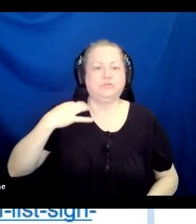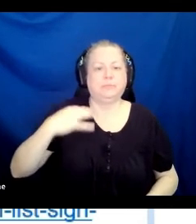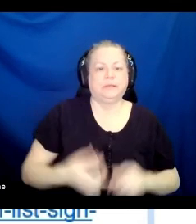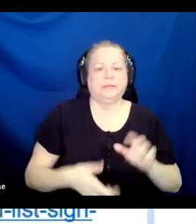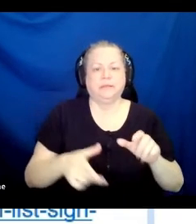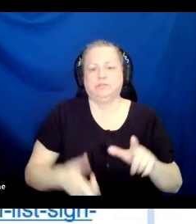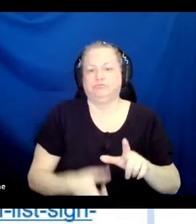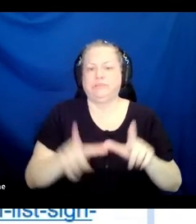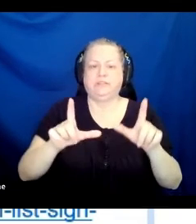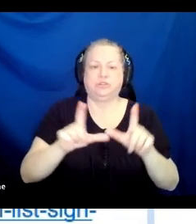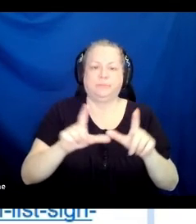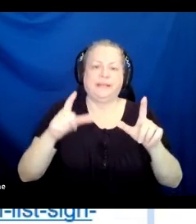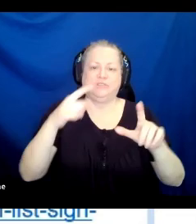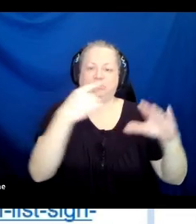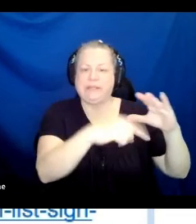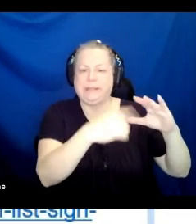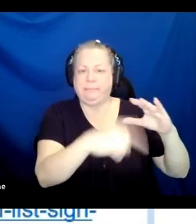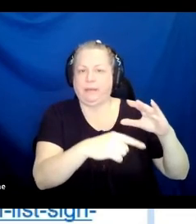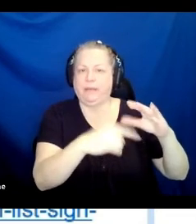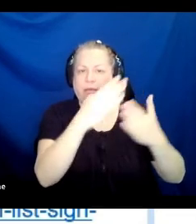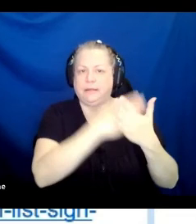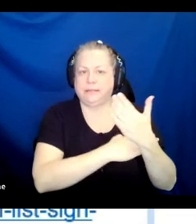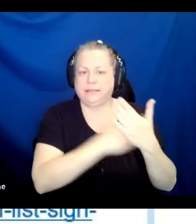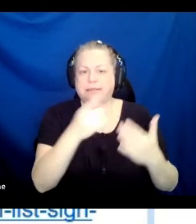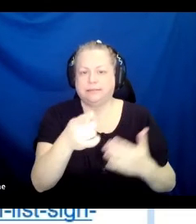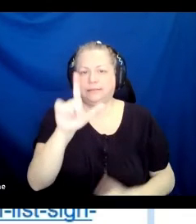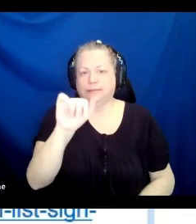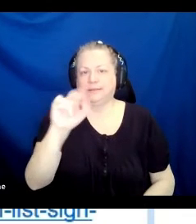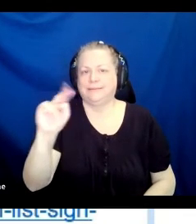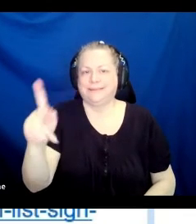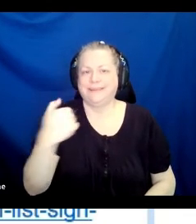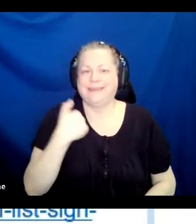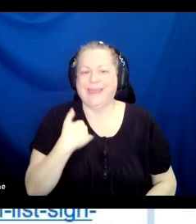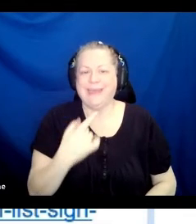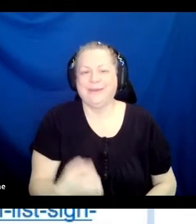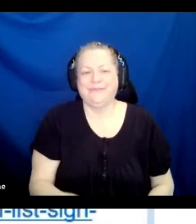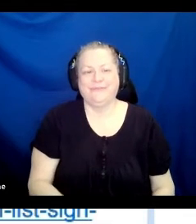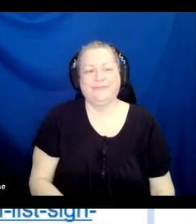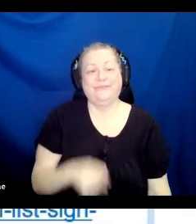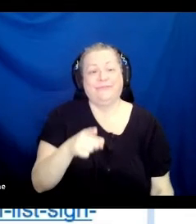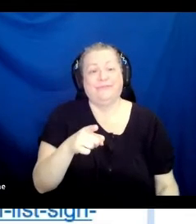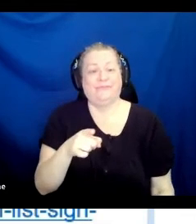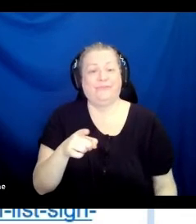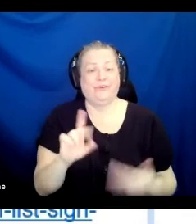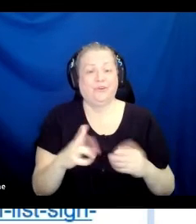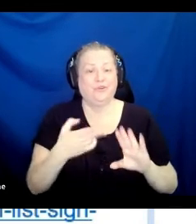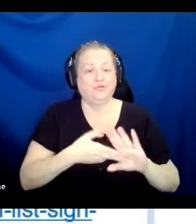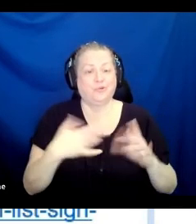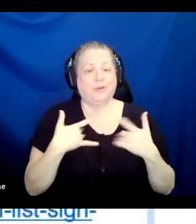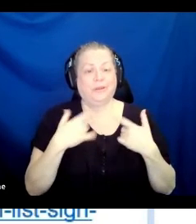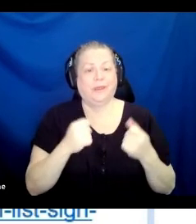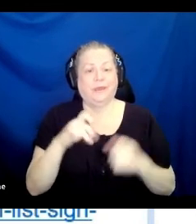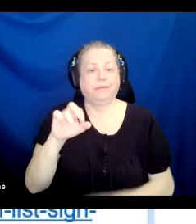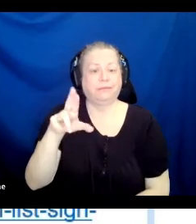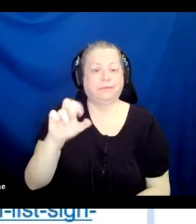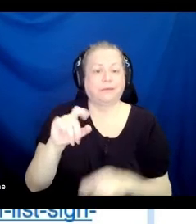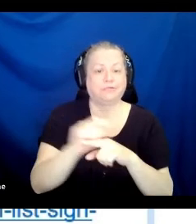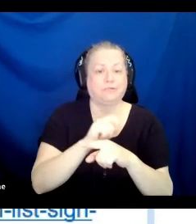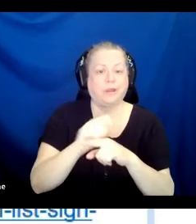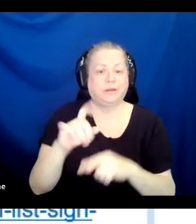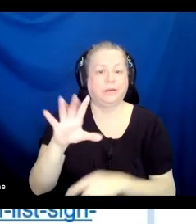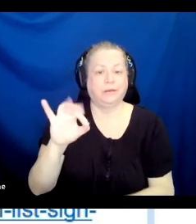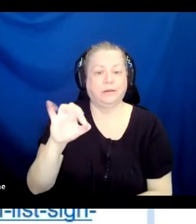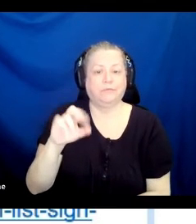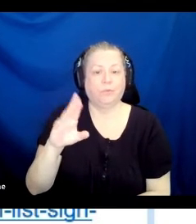the link is listed here in this deck. You can join the MassHealth Healthcare Training Forum email list and